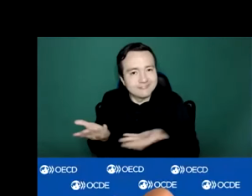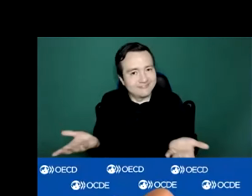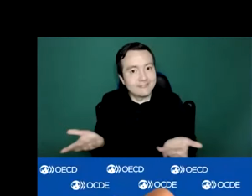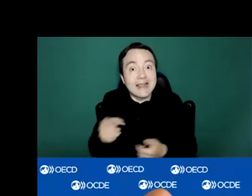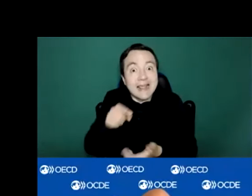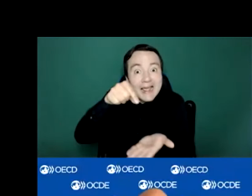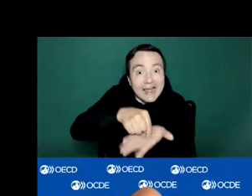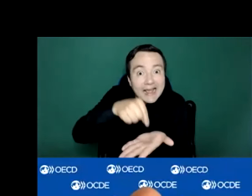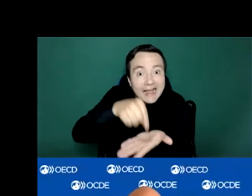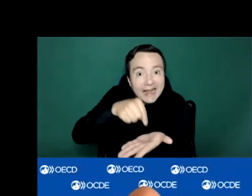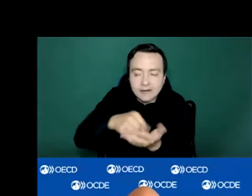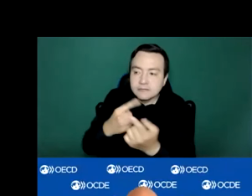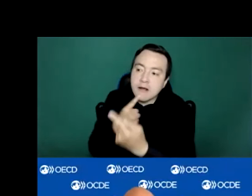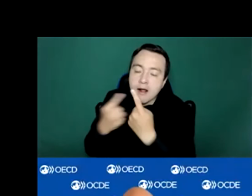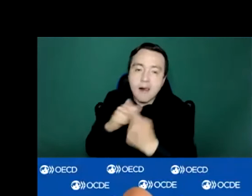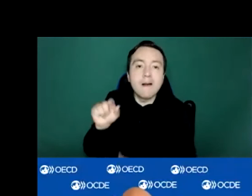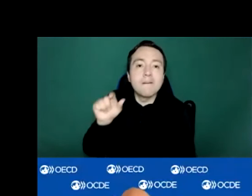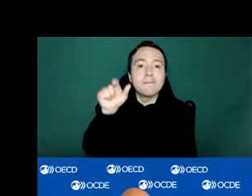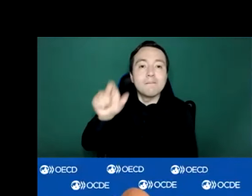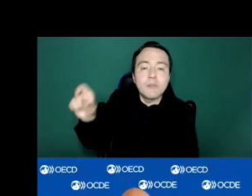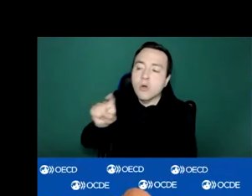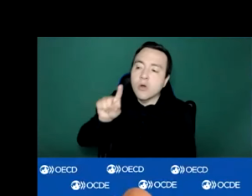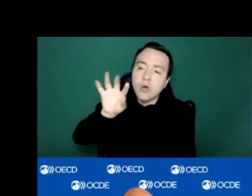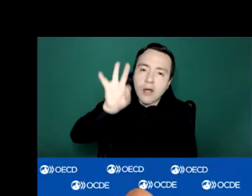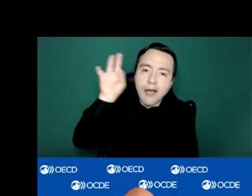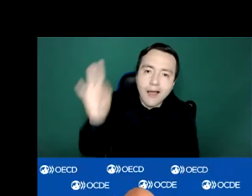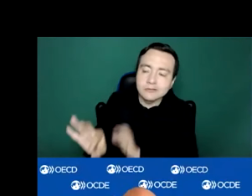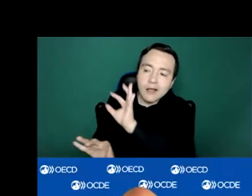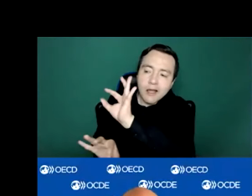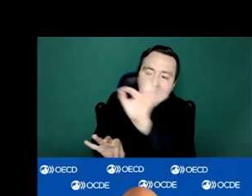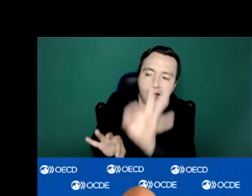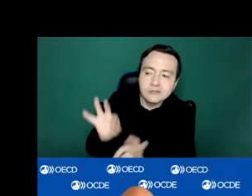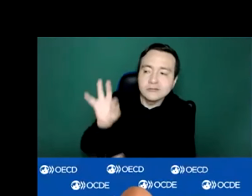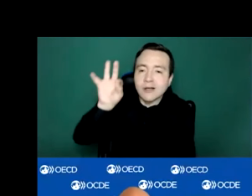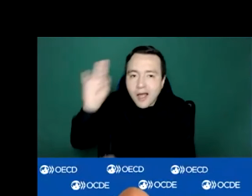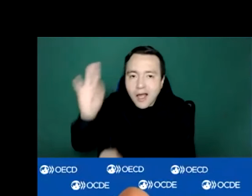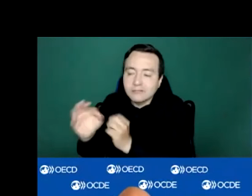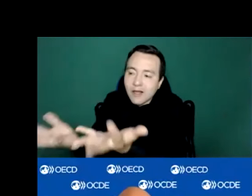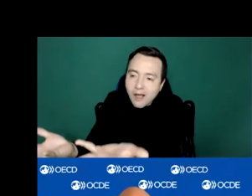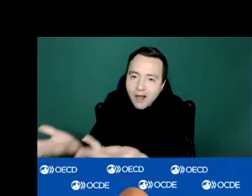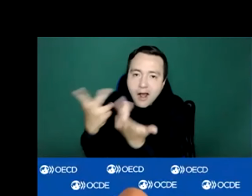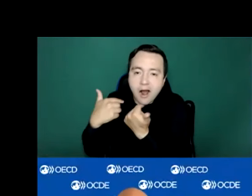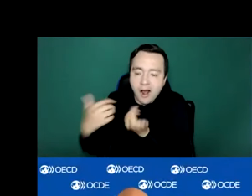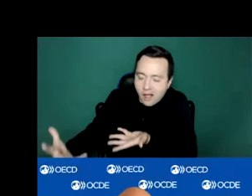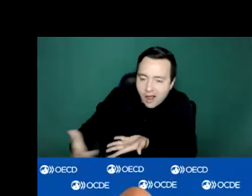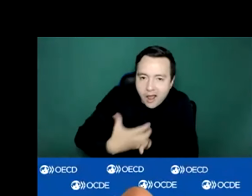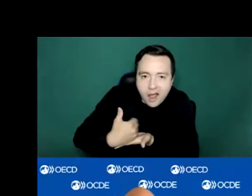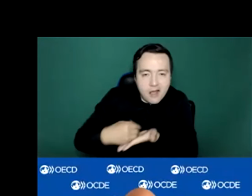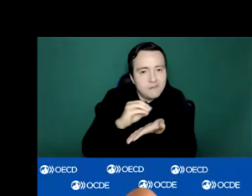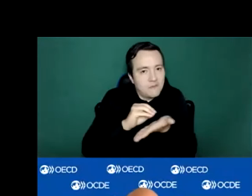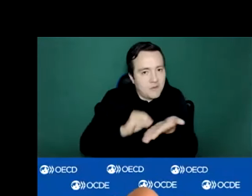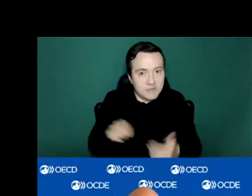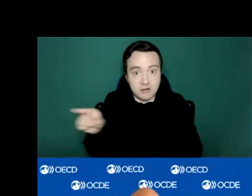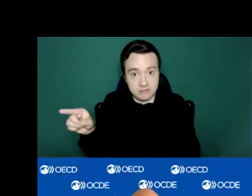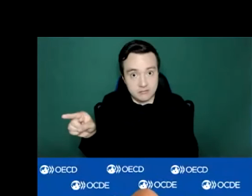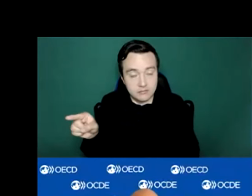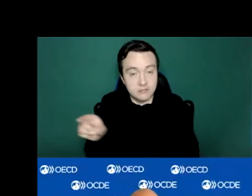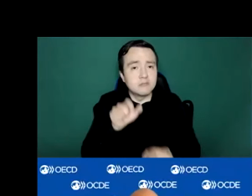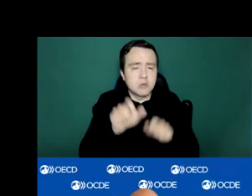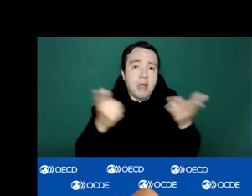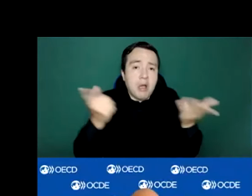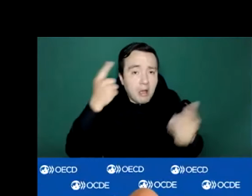indicators. And also in terms of the patient-reported outcomes, we're maybe talking about hospitalization and death, severe